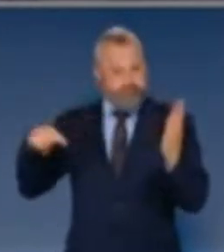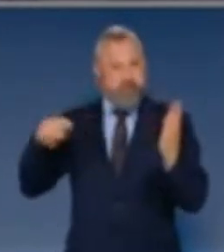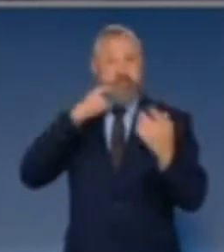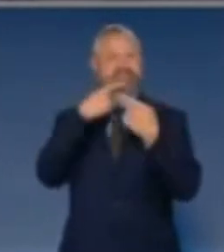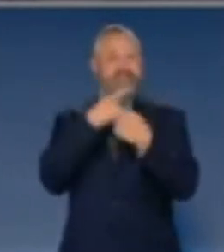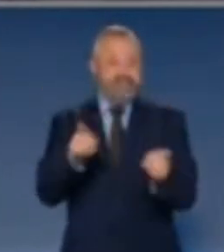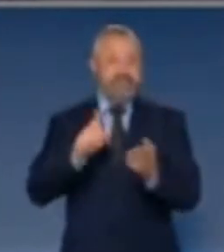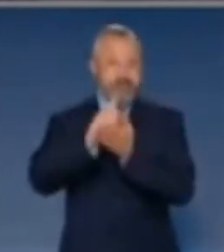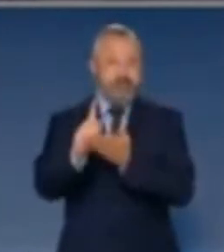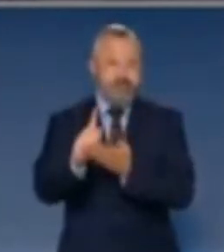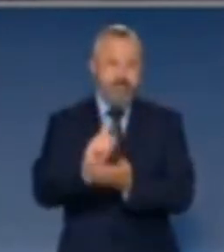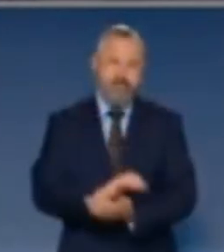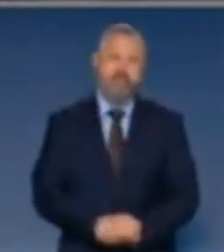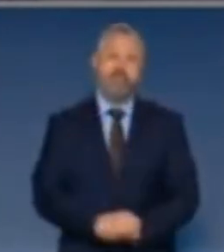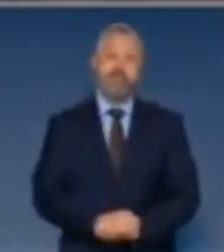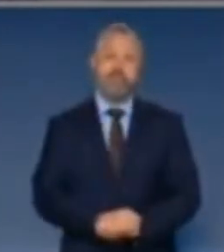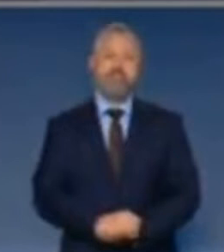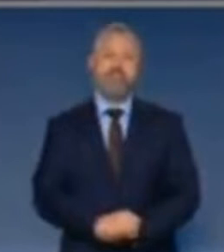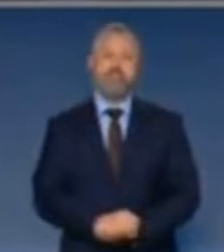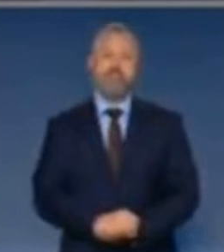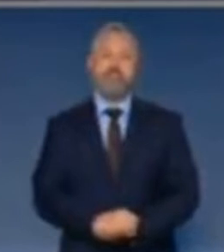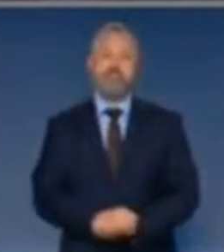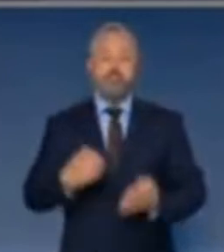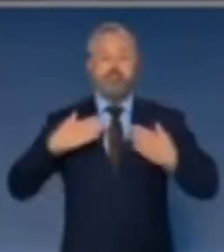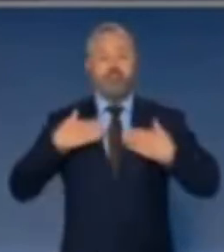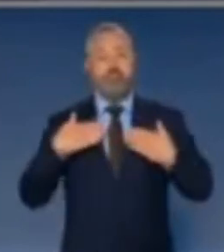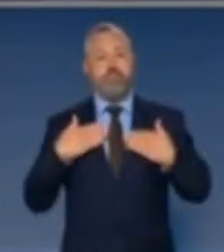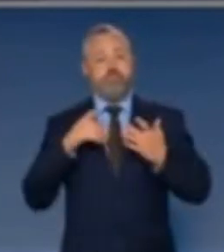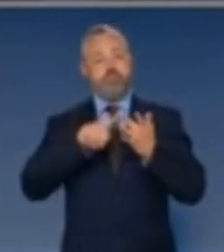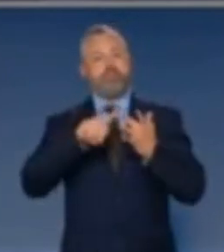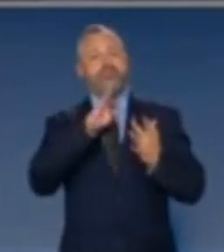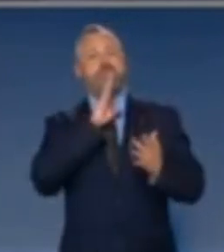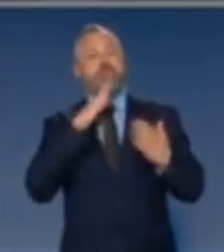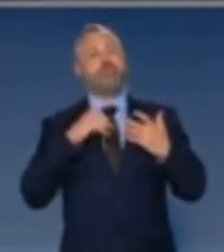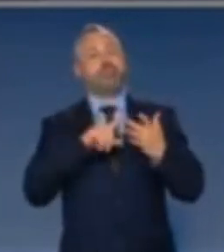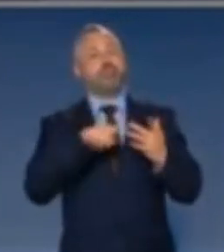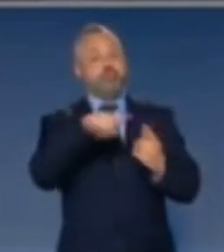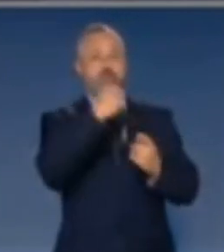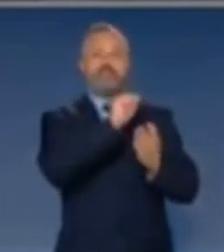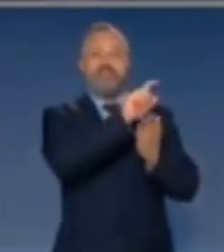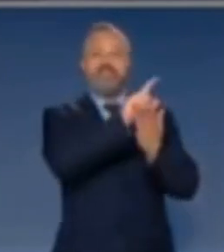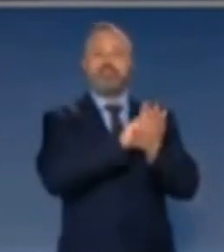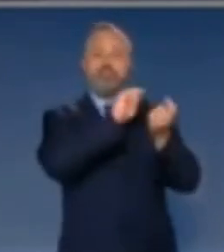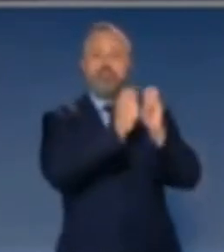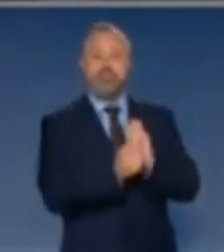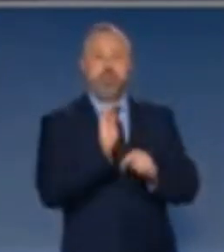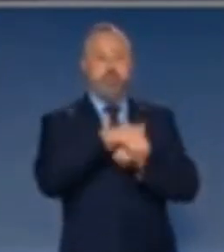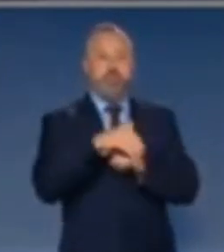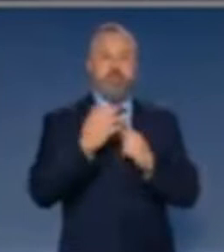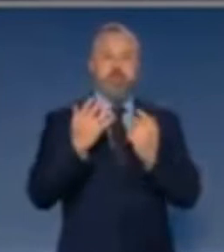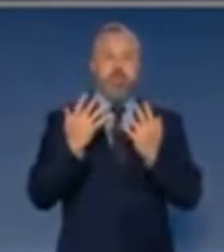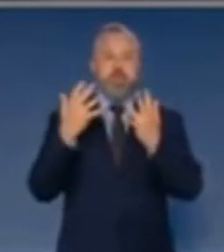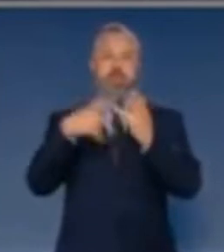to note that the Private Health Insurance Legislation Amendment Age of Dependence Bill has been introduced into